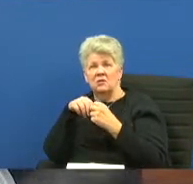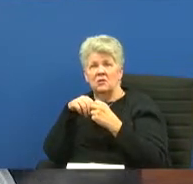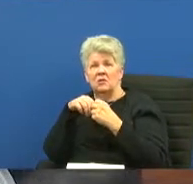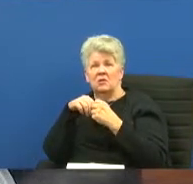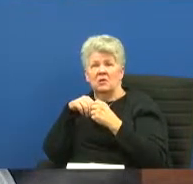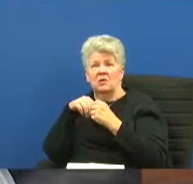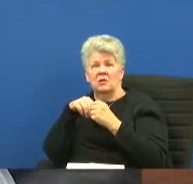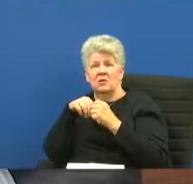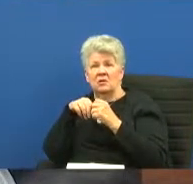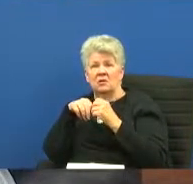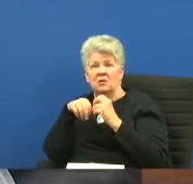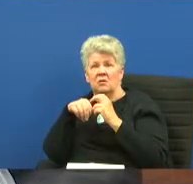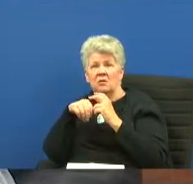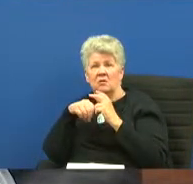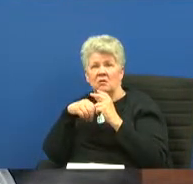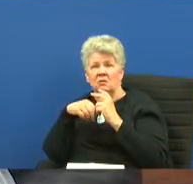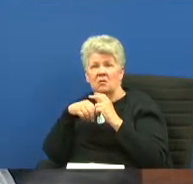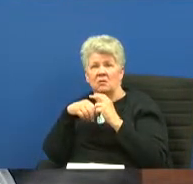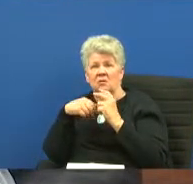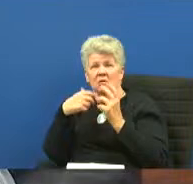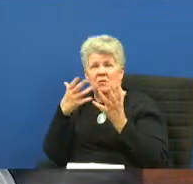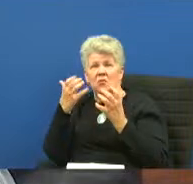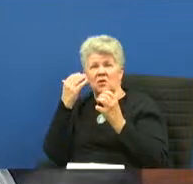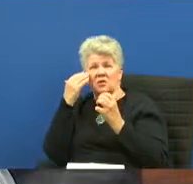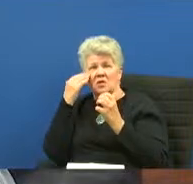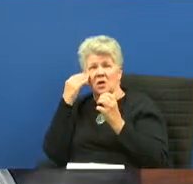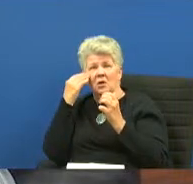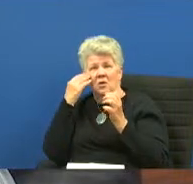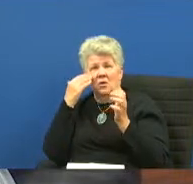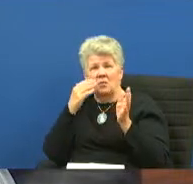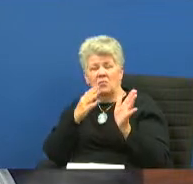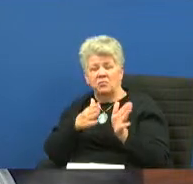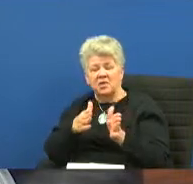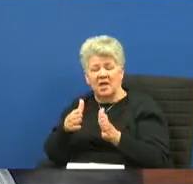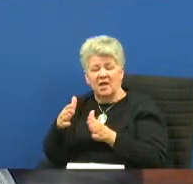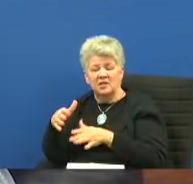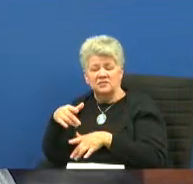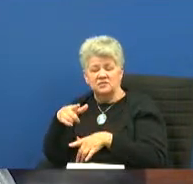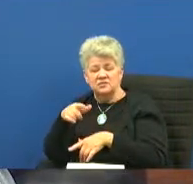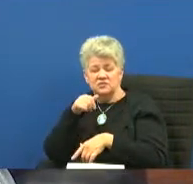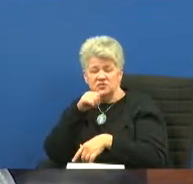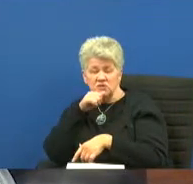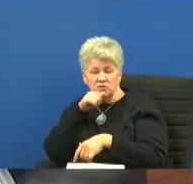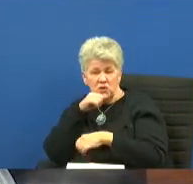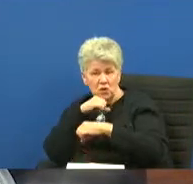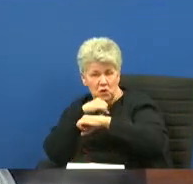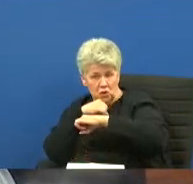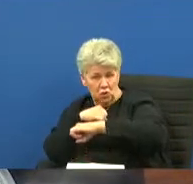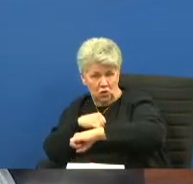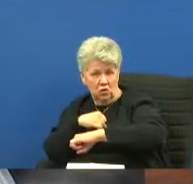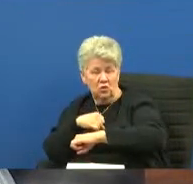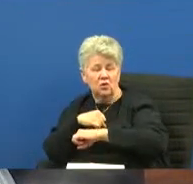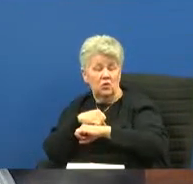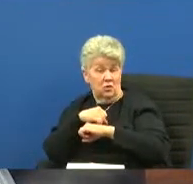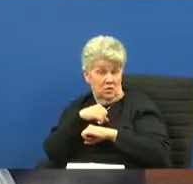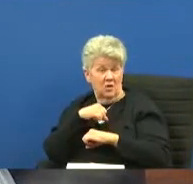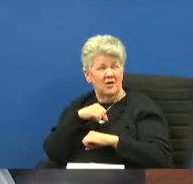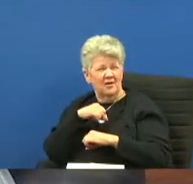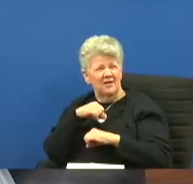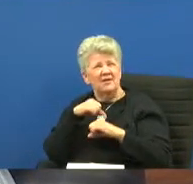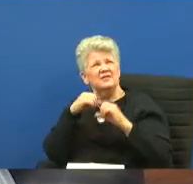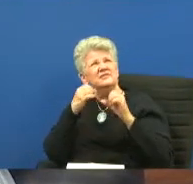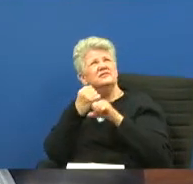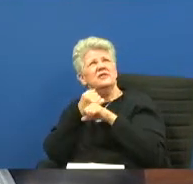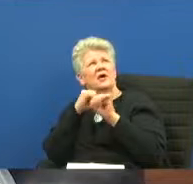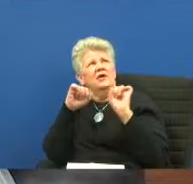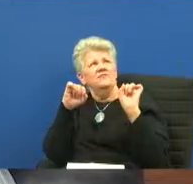I would like to know these plans as far as security and other things like that